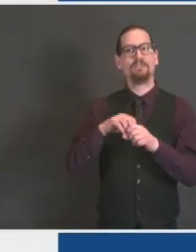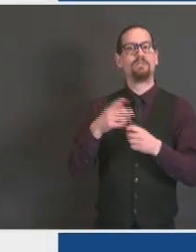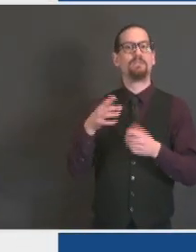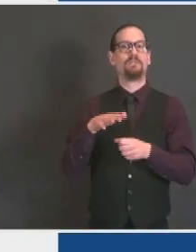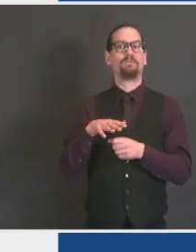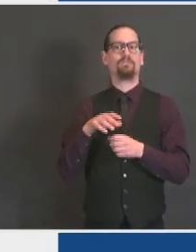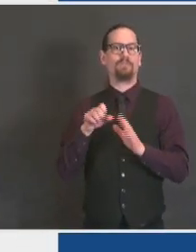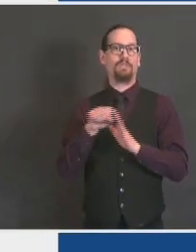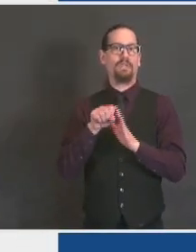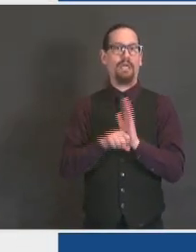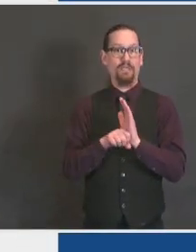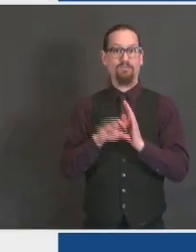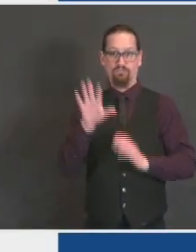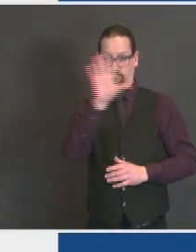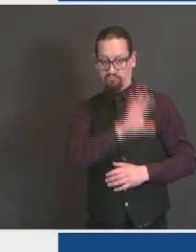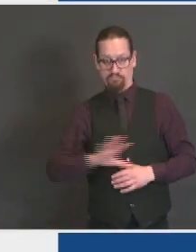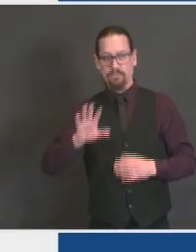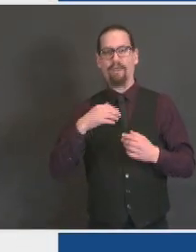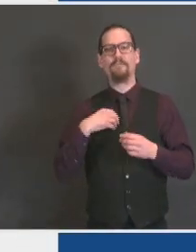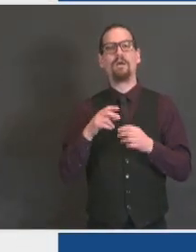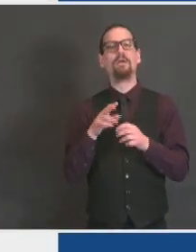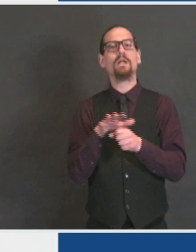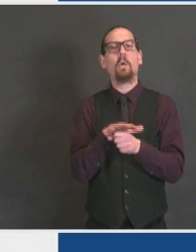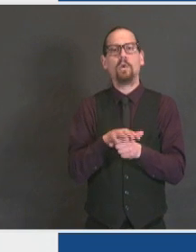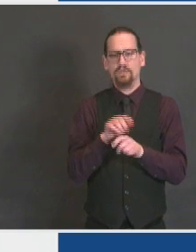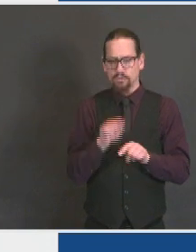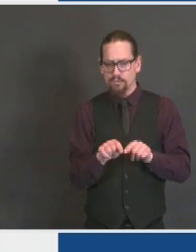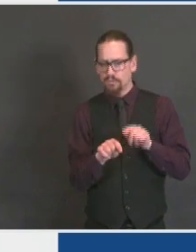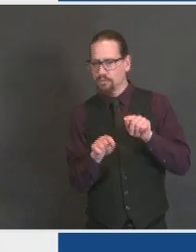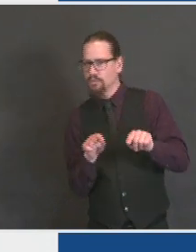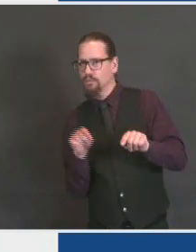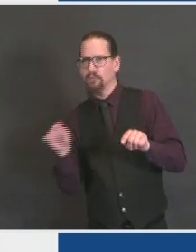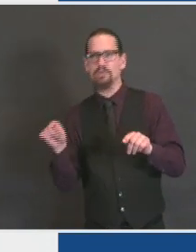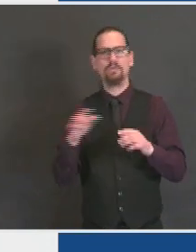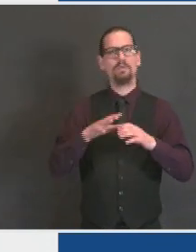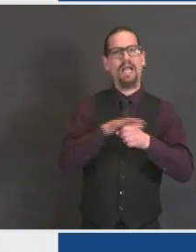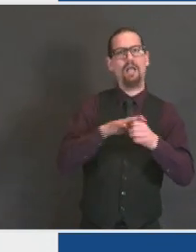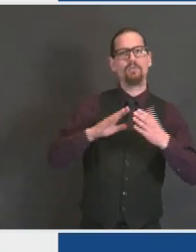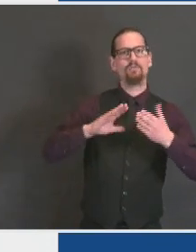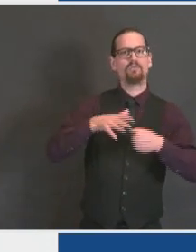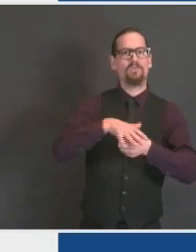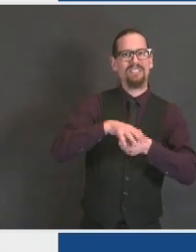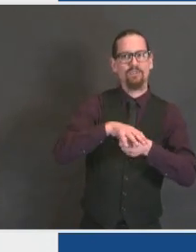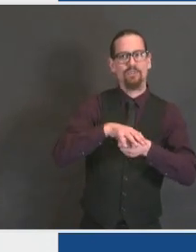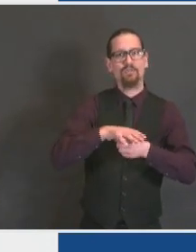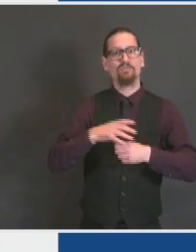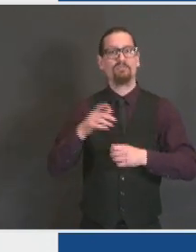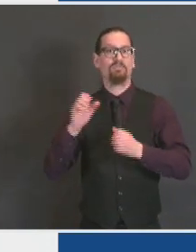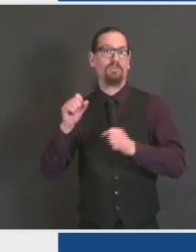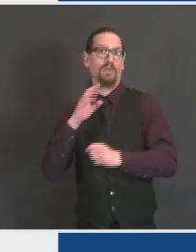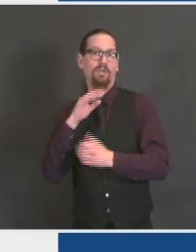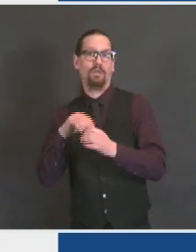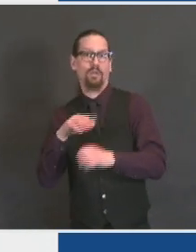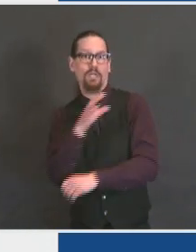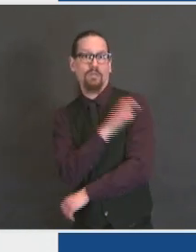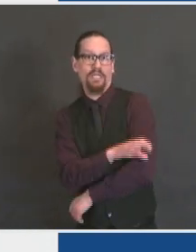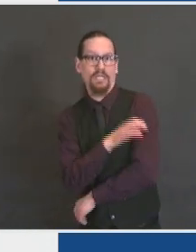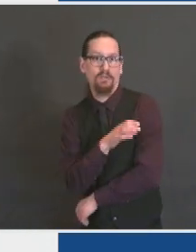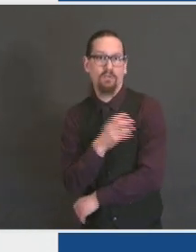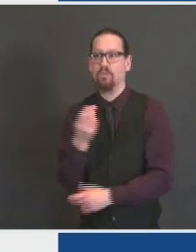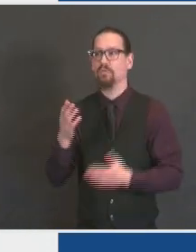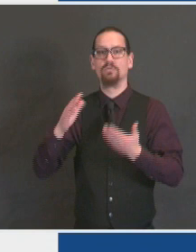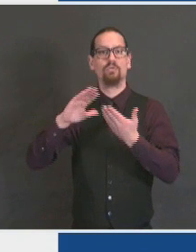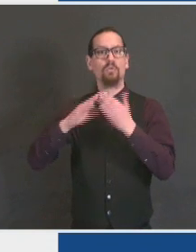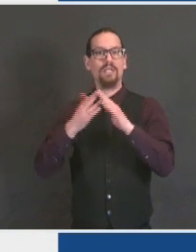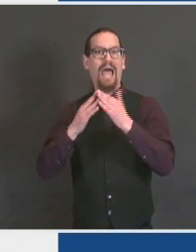sites. These will include the community clinics run by cities and towns, like what happened